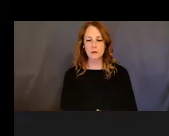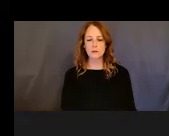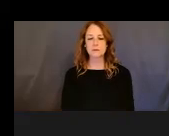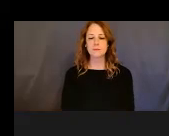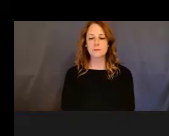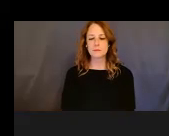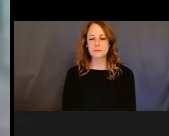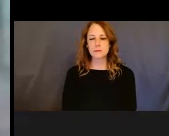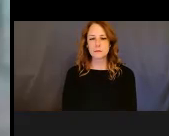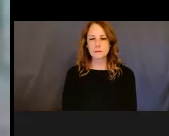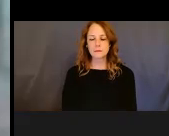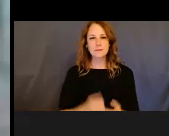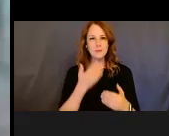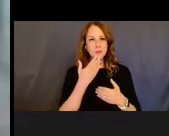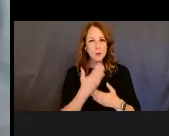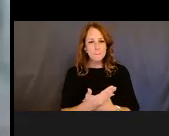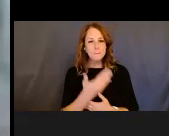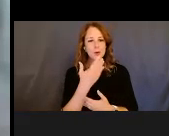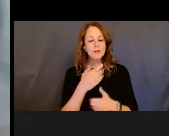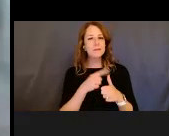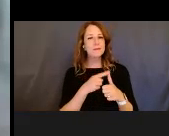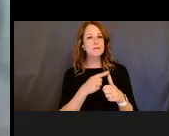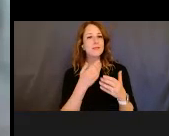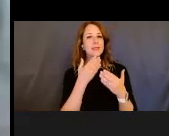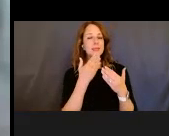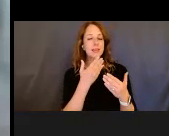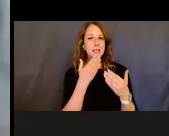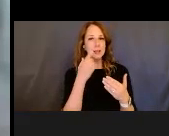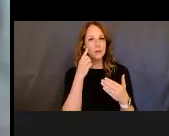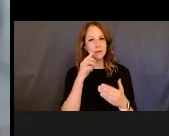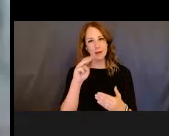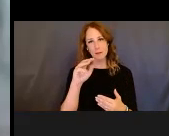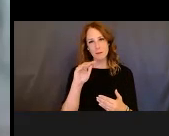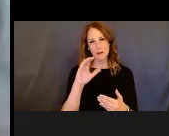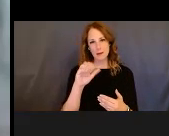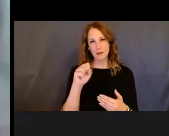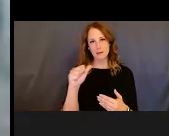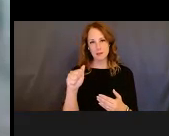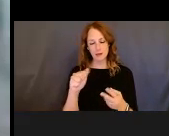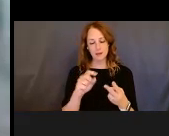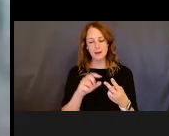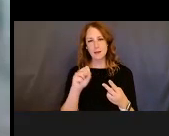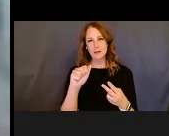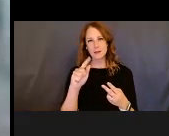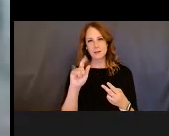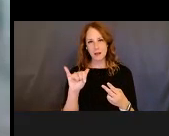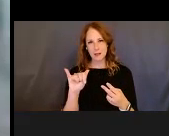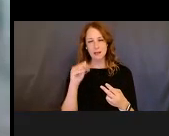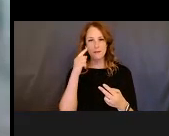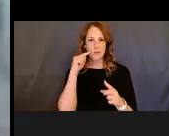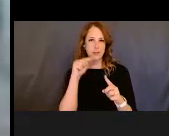Good morning. So first, let me just say thank you to MCASA and Sally for this opportunity to share with you